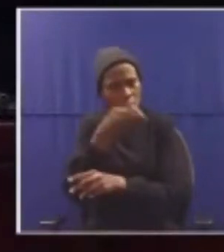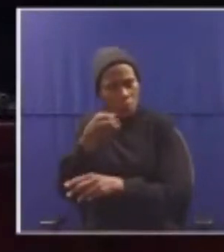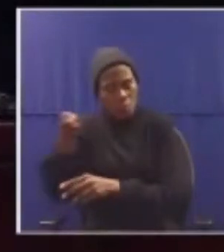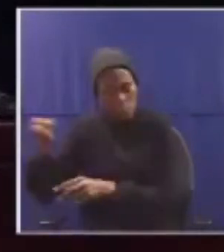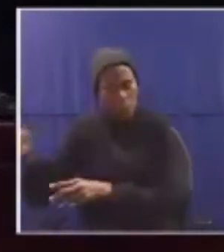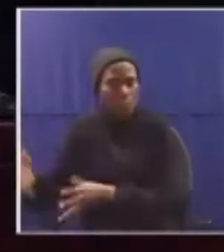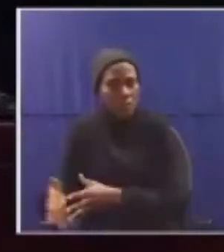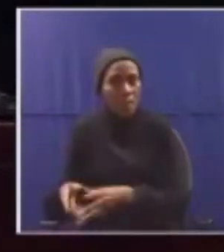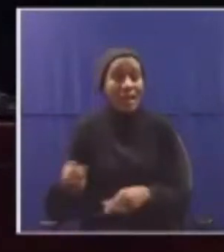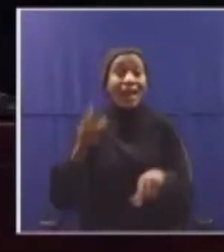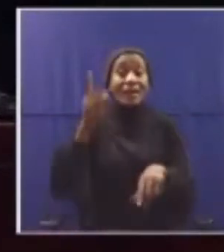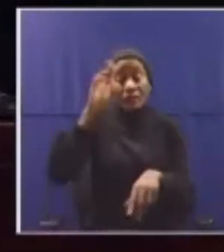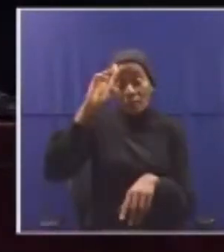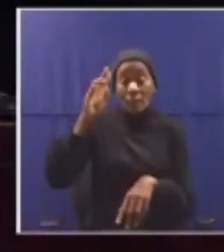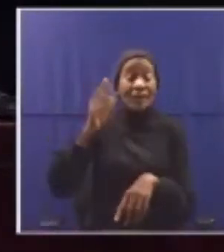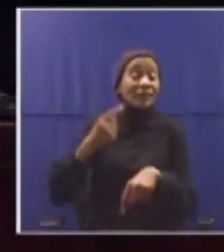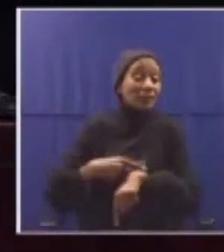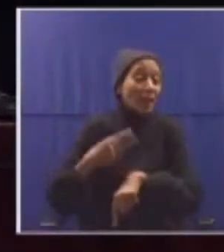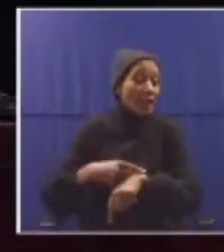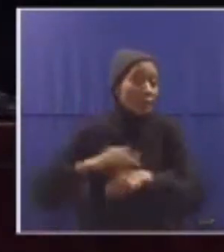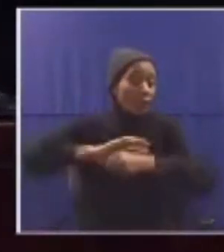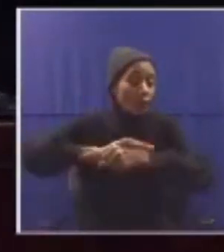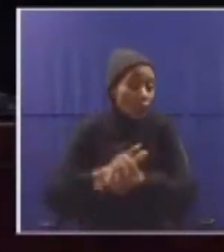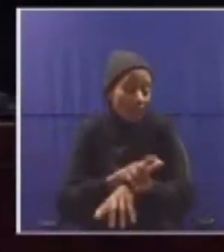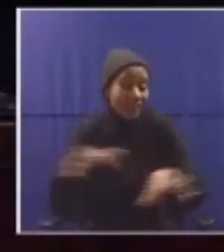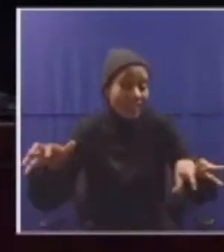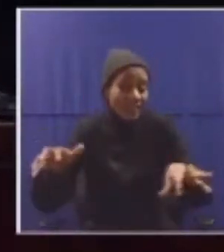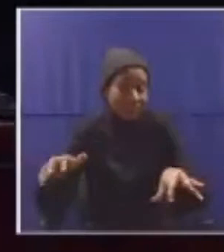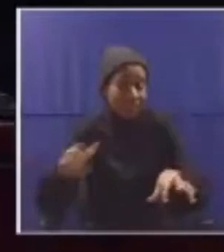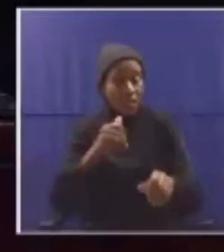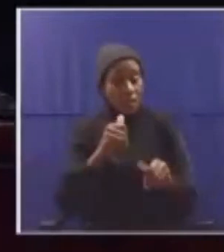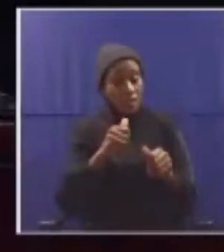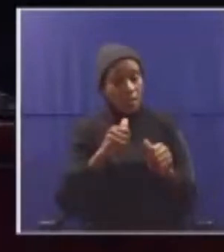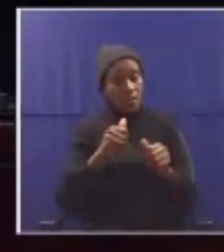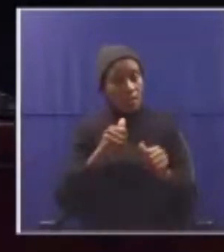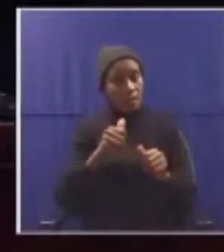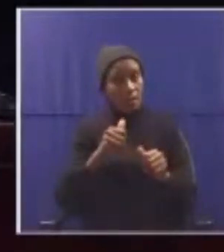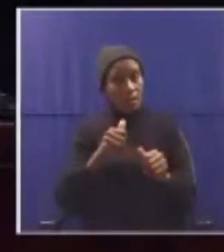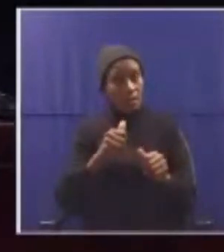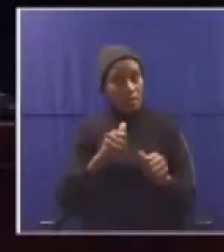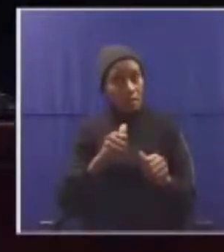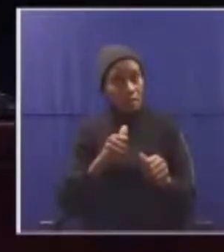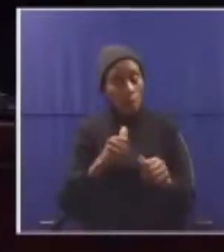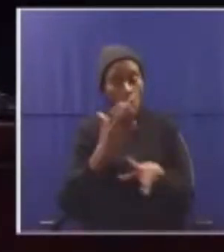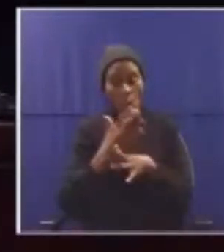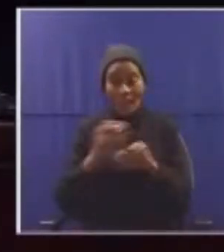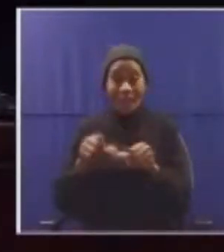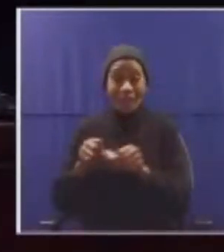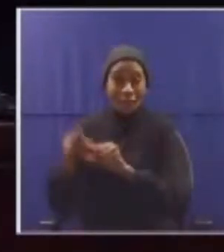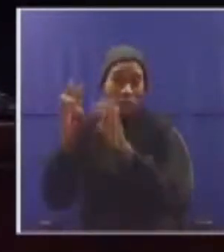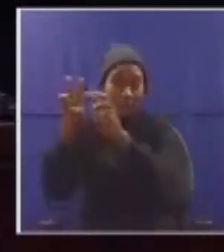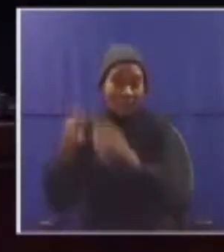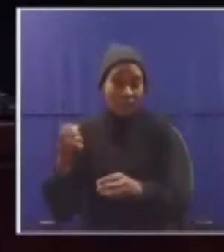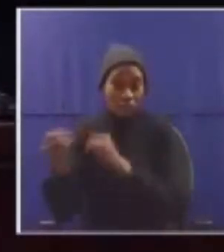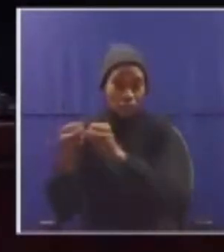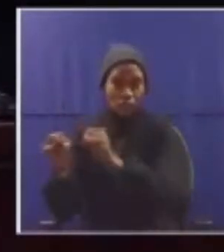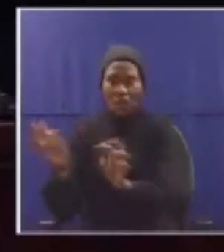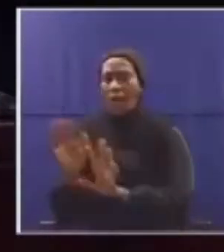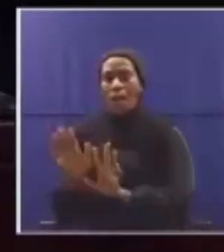of COVID-19, he was not able to sustain those initiatives. So I'm sort of